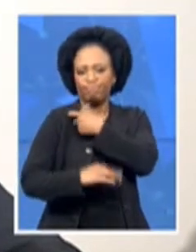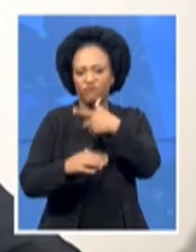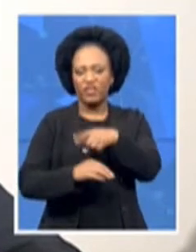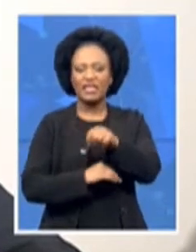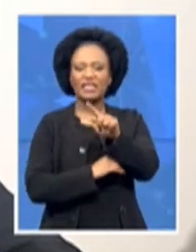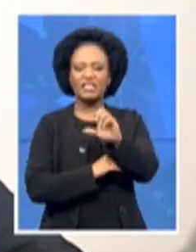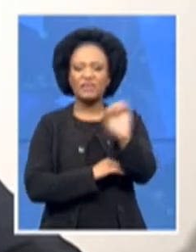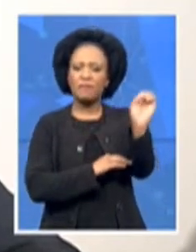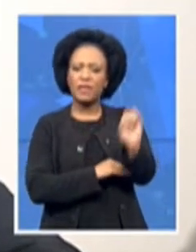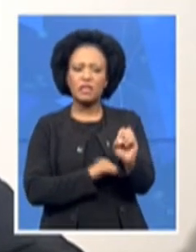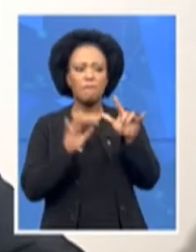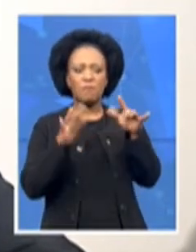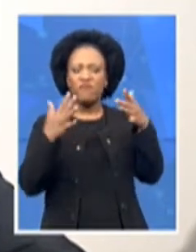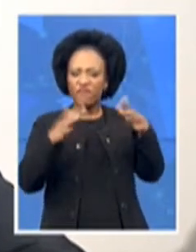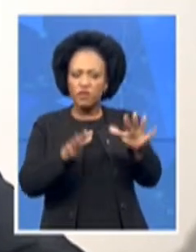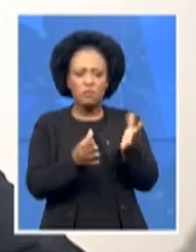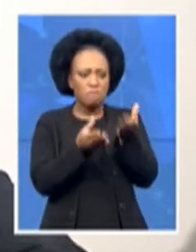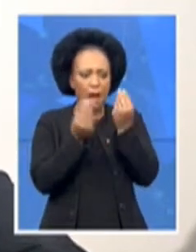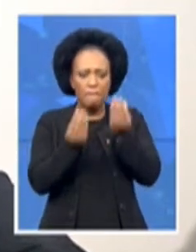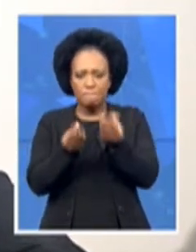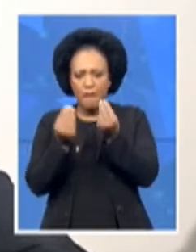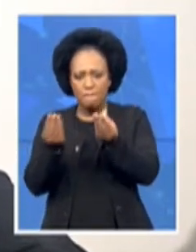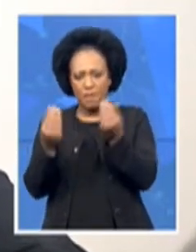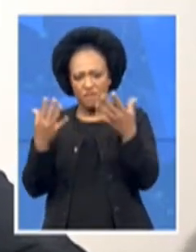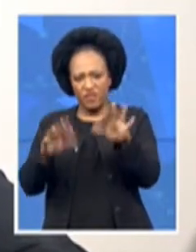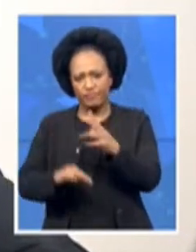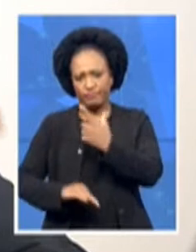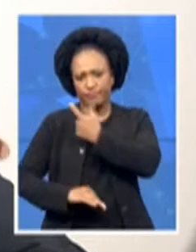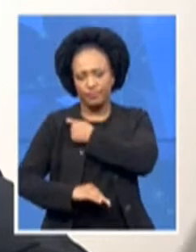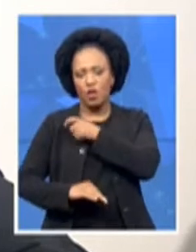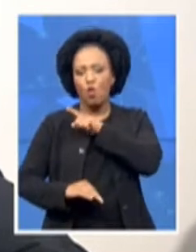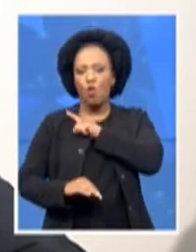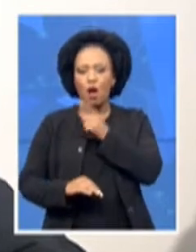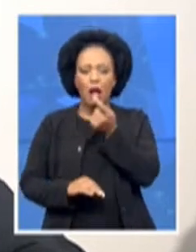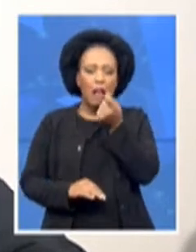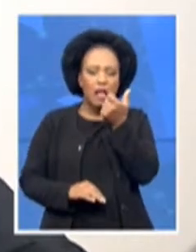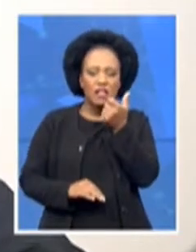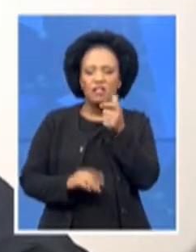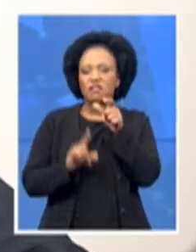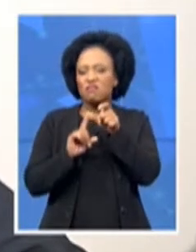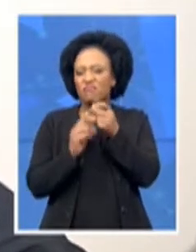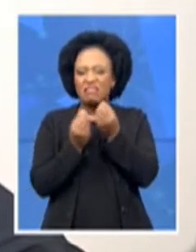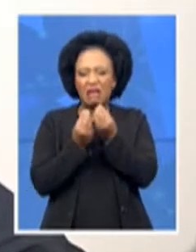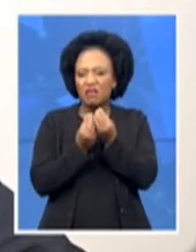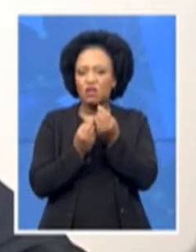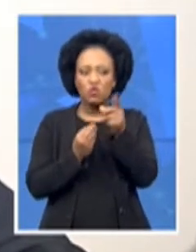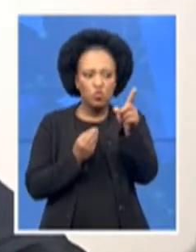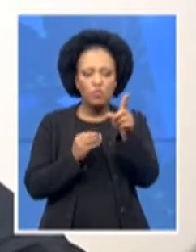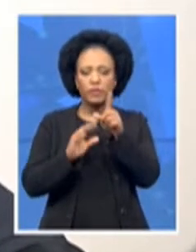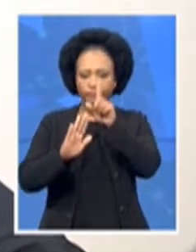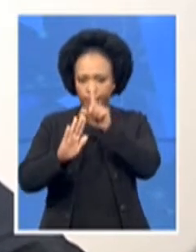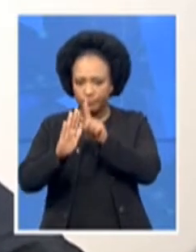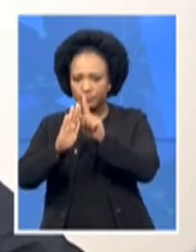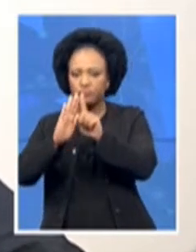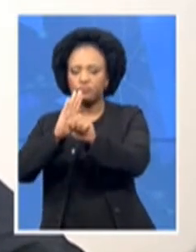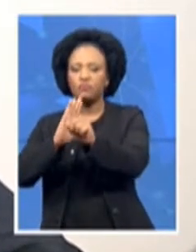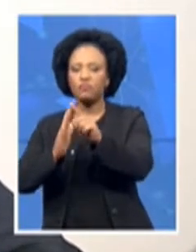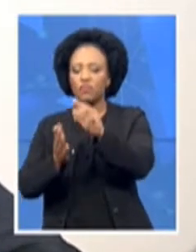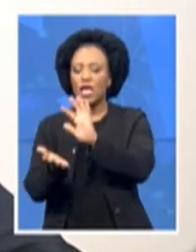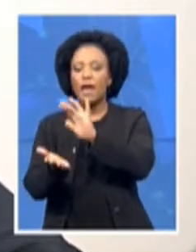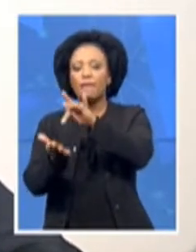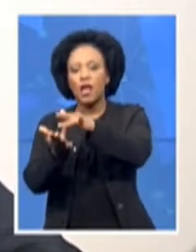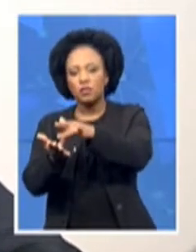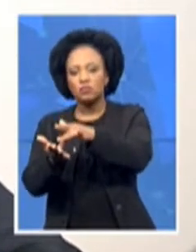can just do the small thing. Just walk into the site, you know, get a jab, and then that's it. You're contributing towards